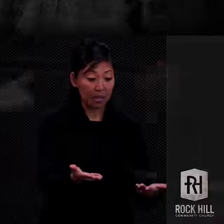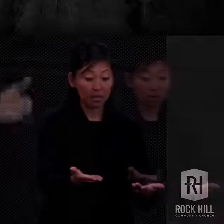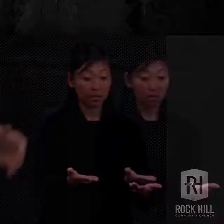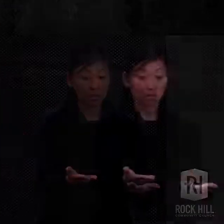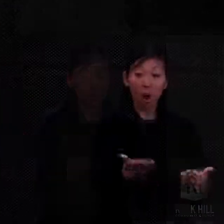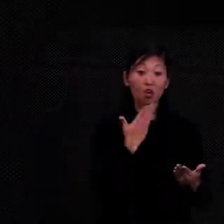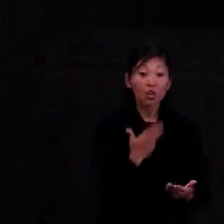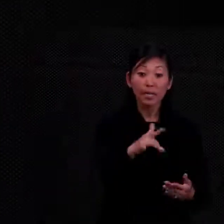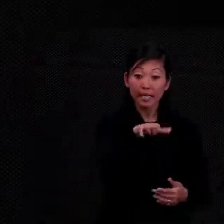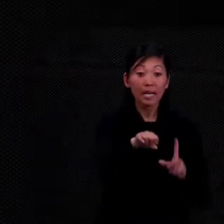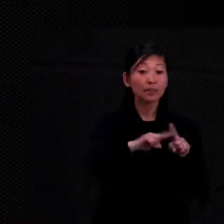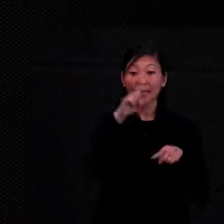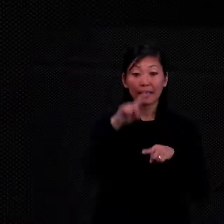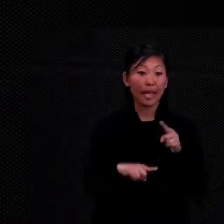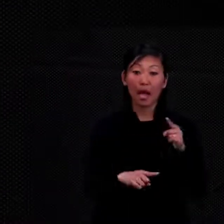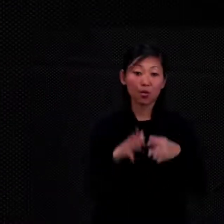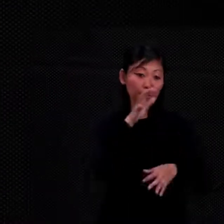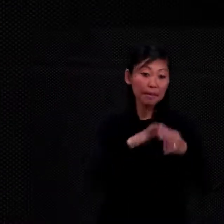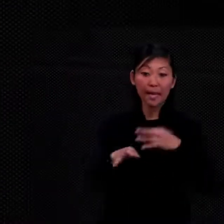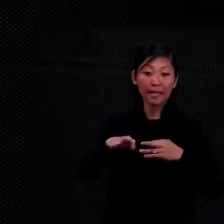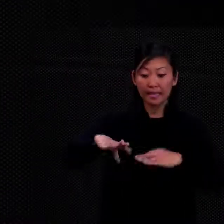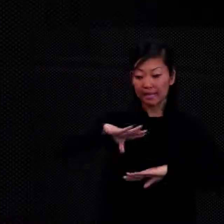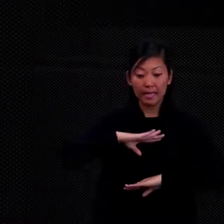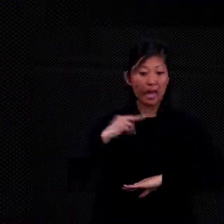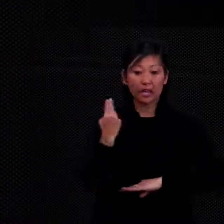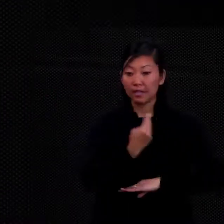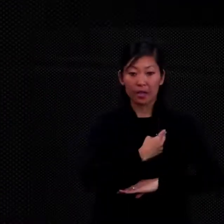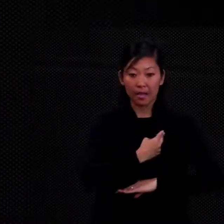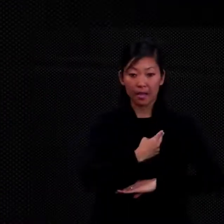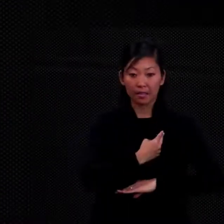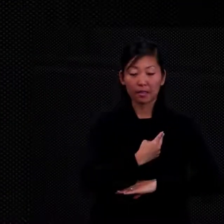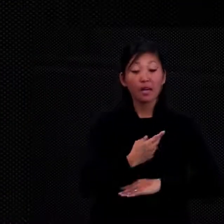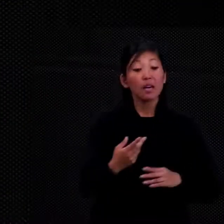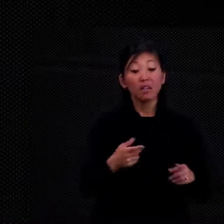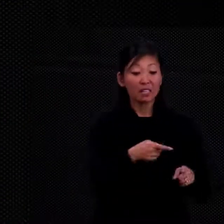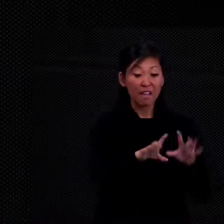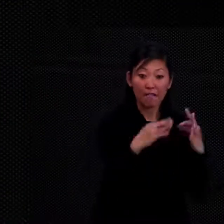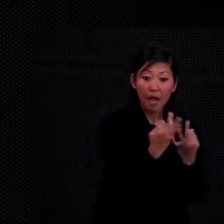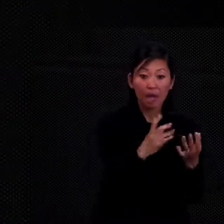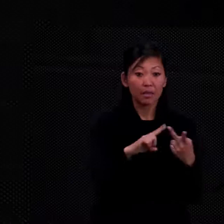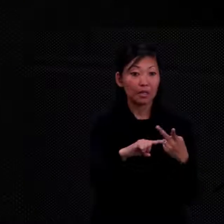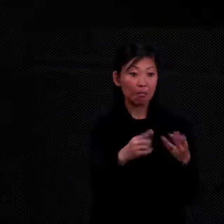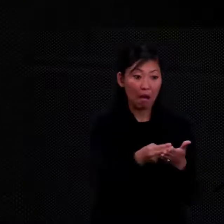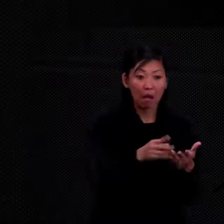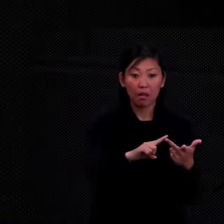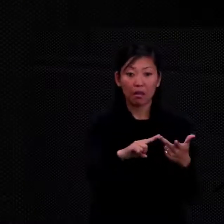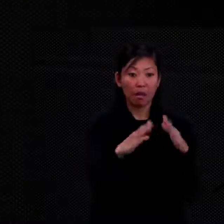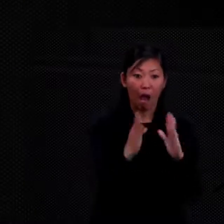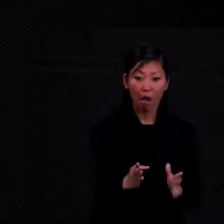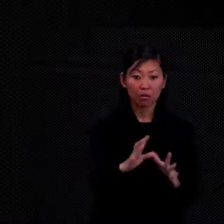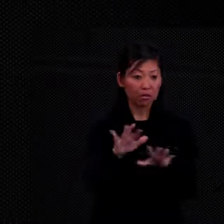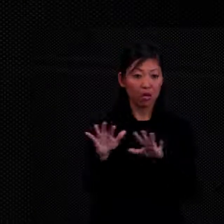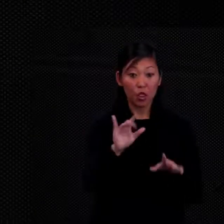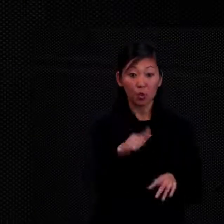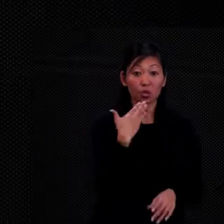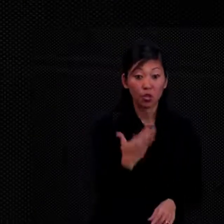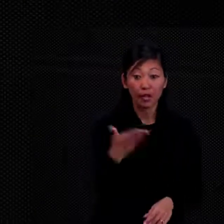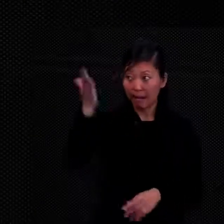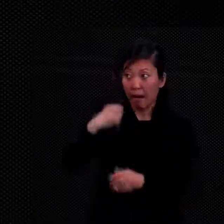could they? They're meant to point us to him as a good and benevolent creator.